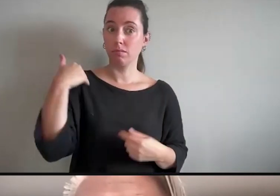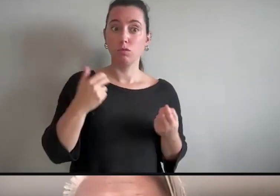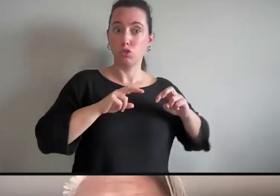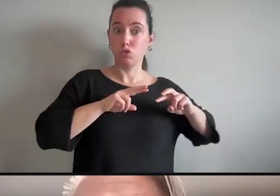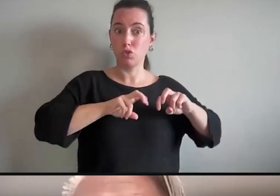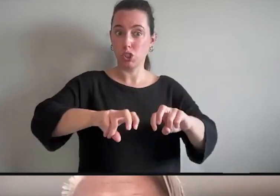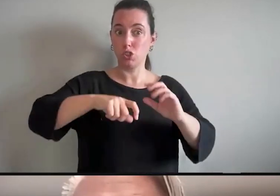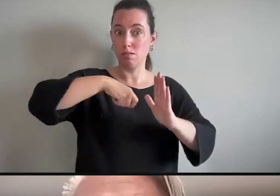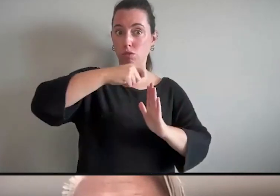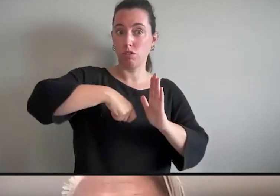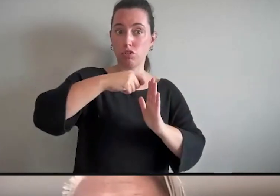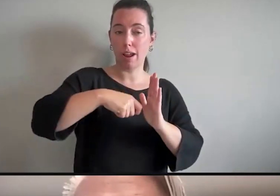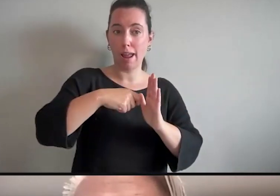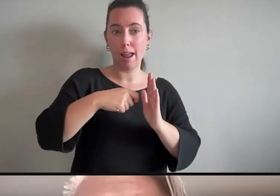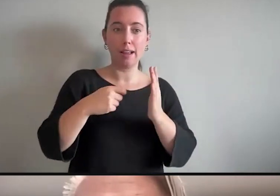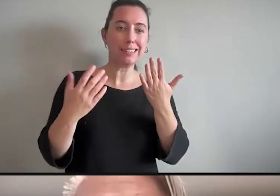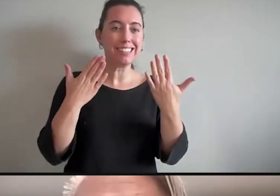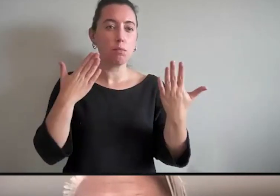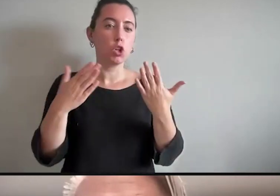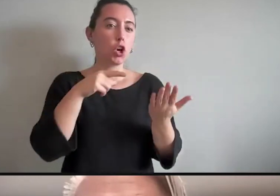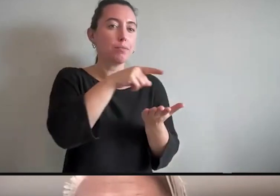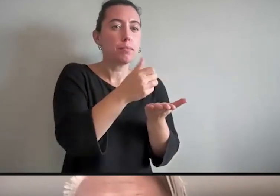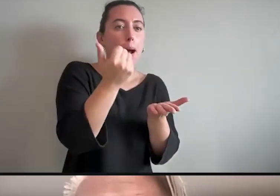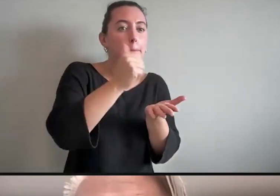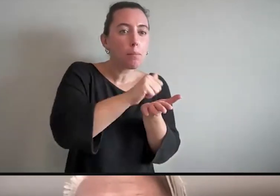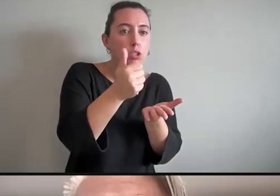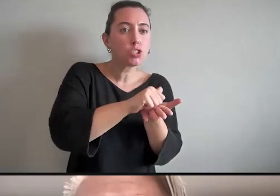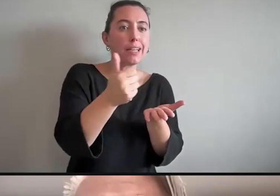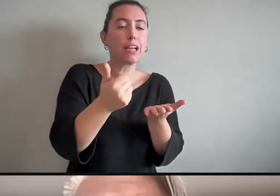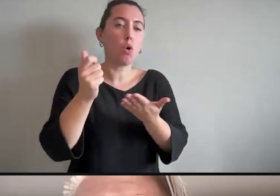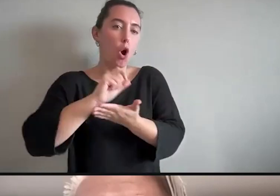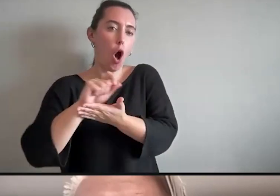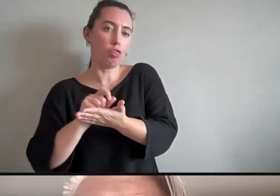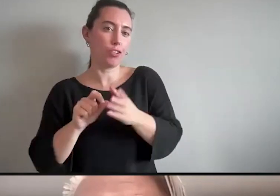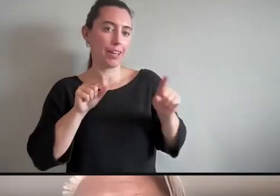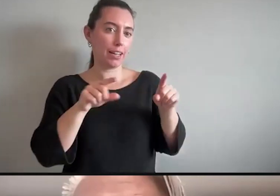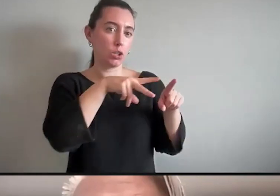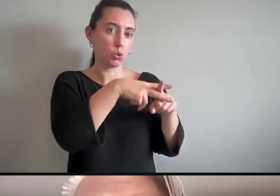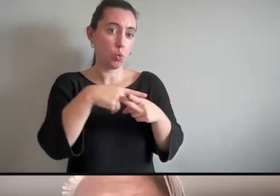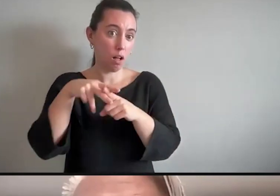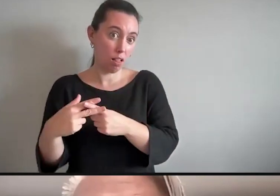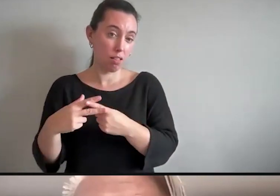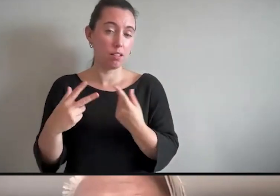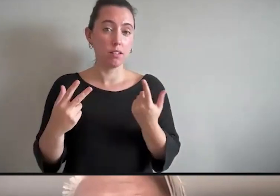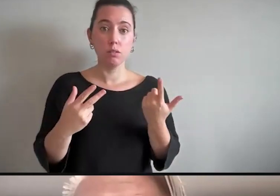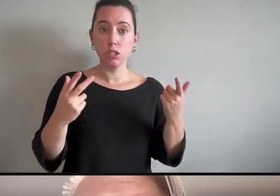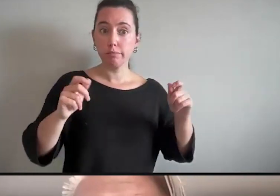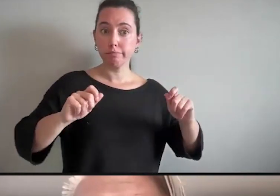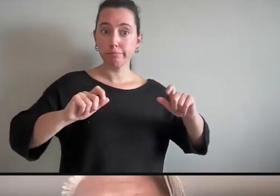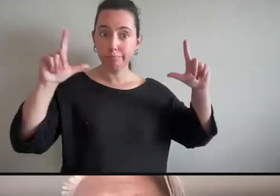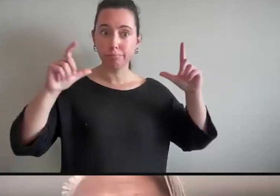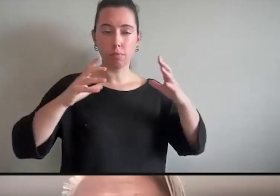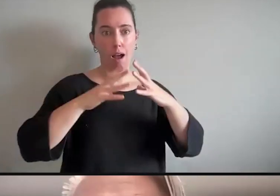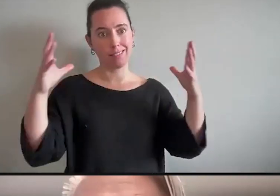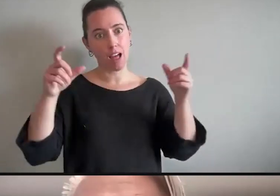things in publishing or in authoring tools. And we really made sure that we did a lot of user